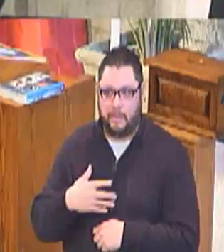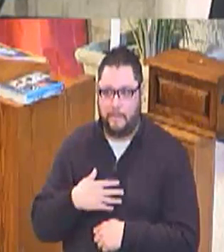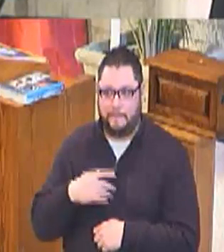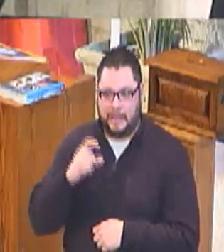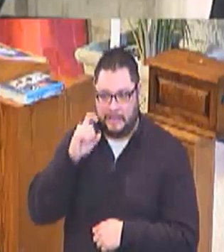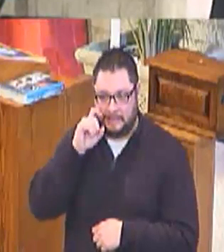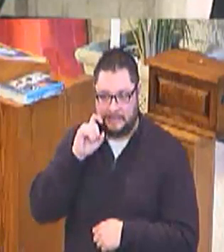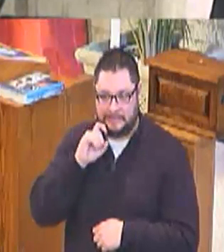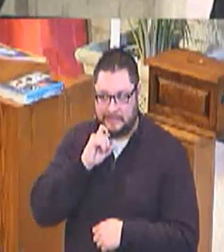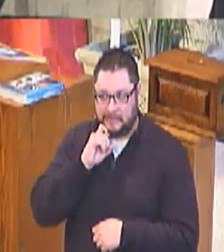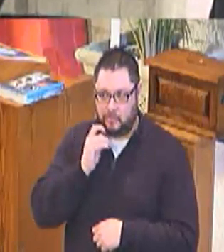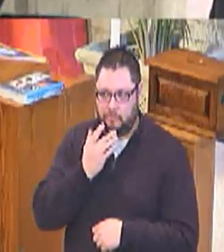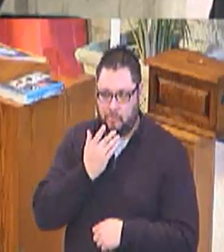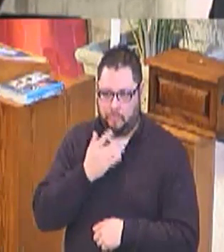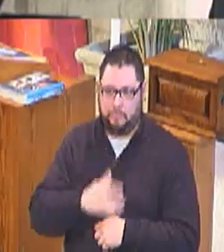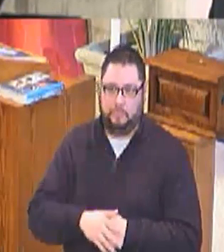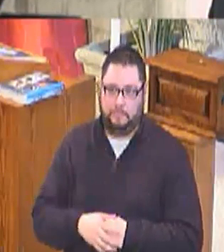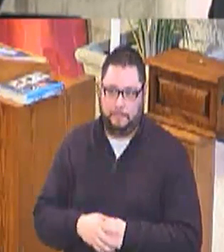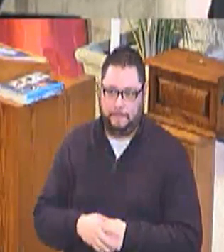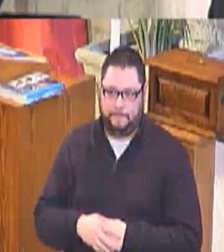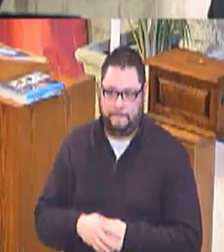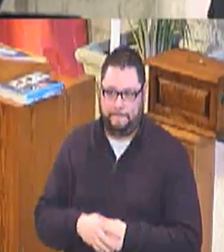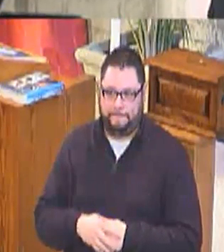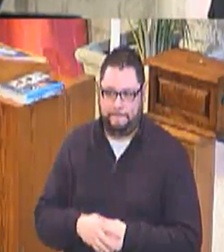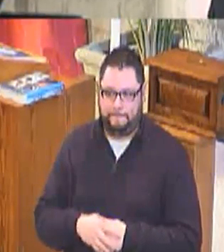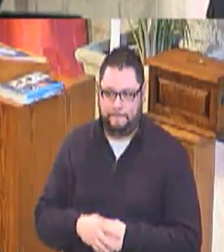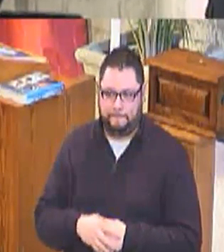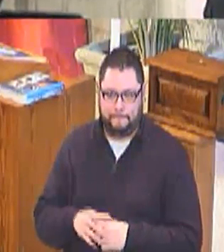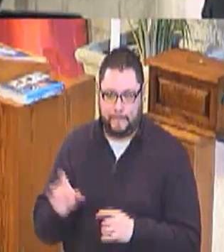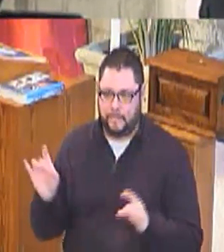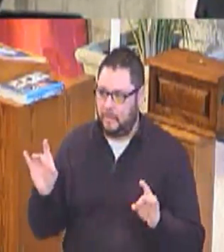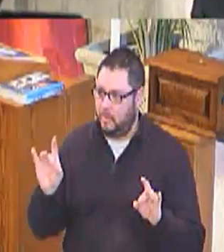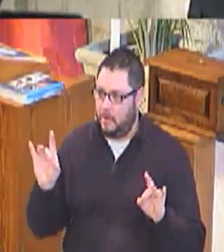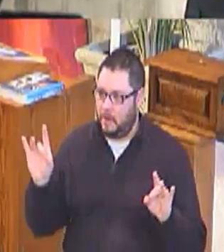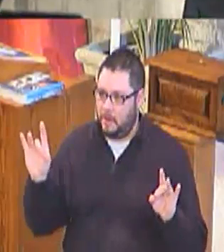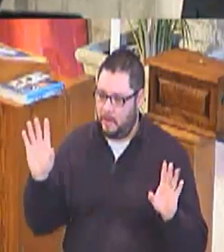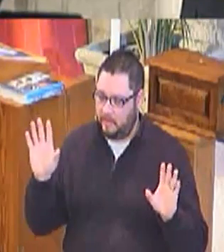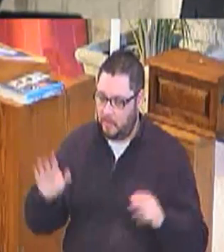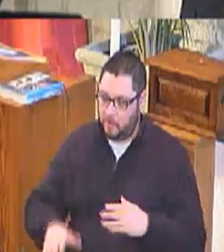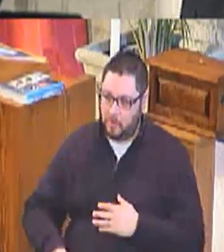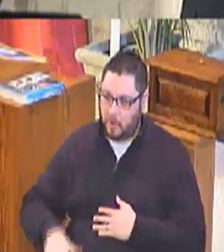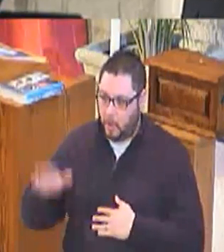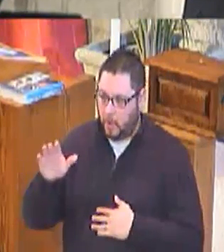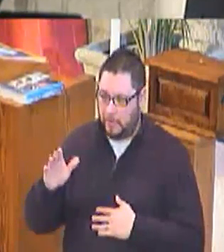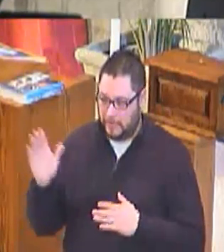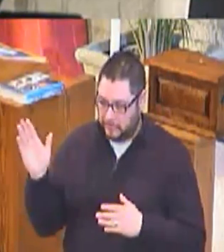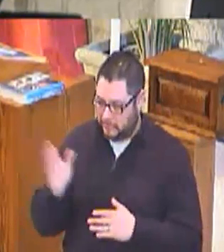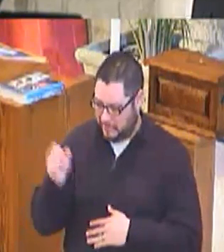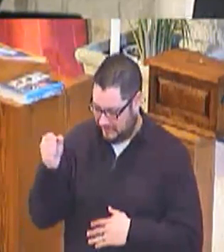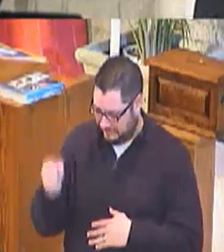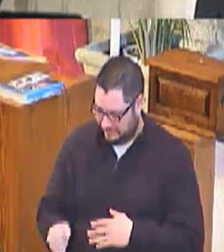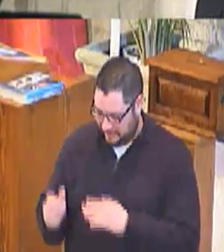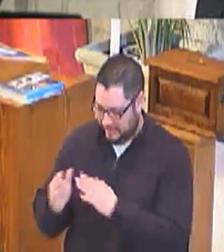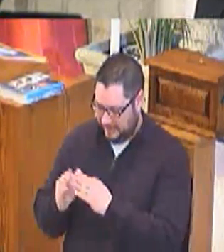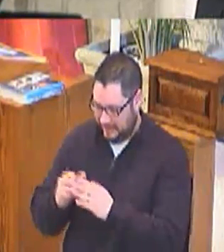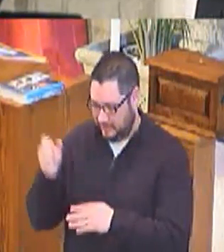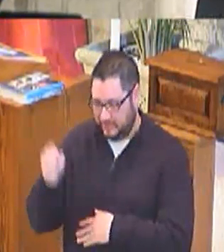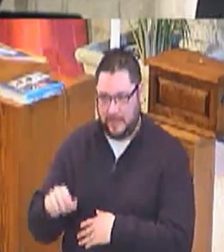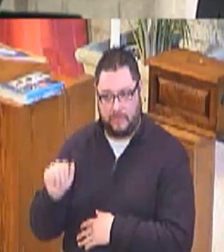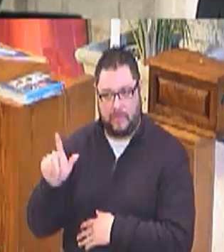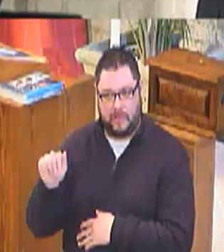sexual orientation. It was awful growing up in a small southern town in South